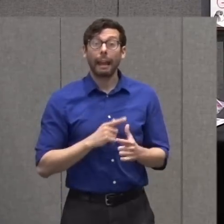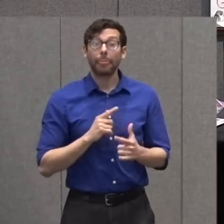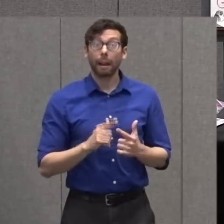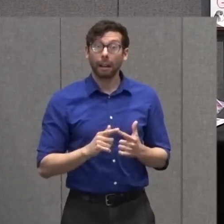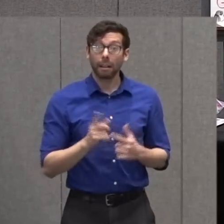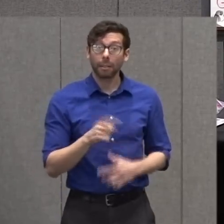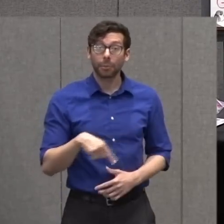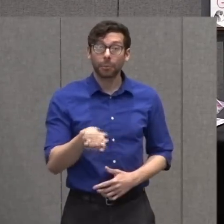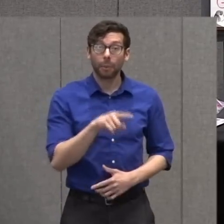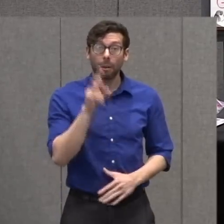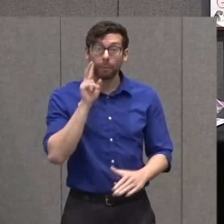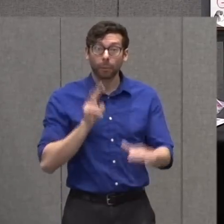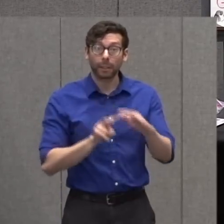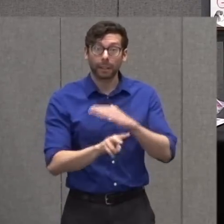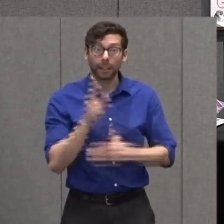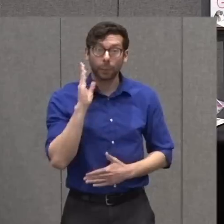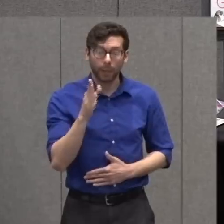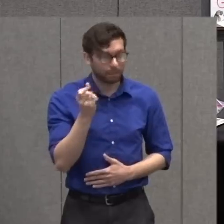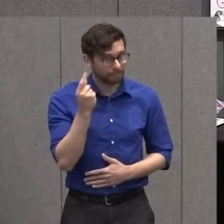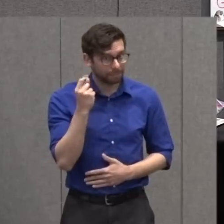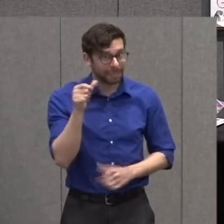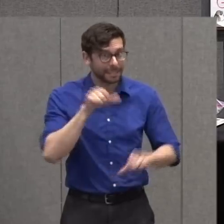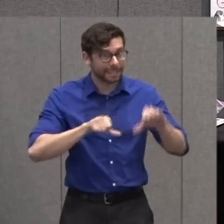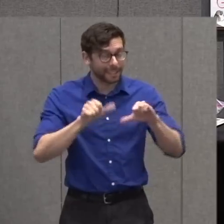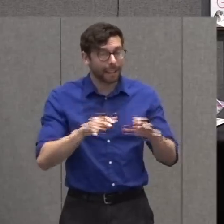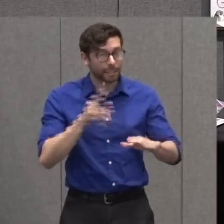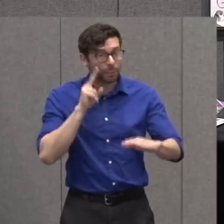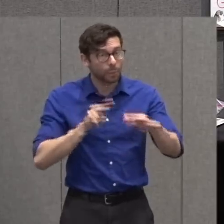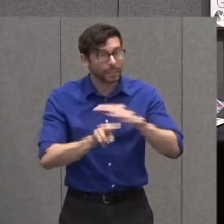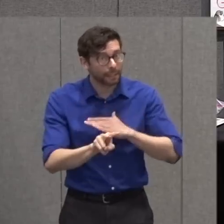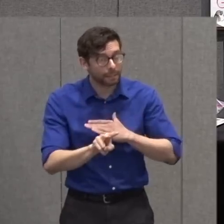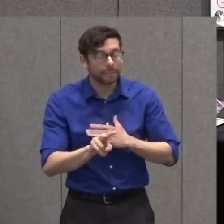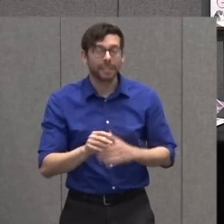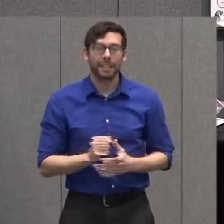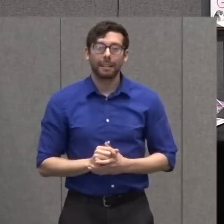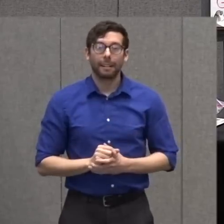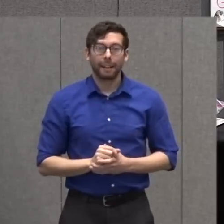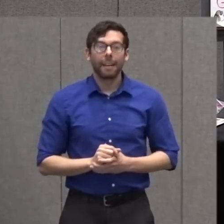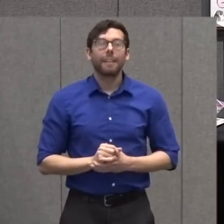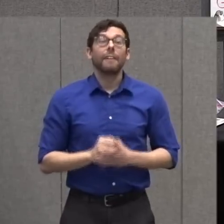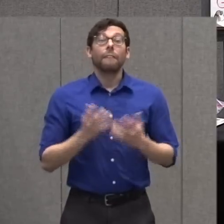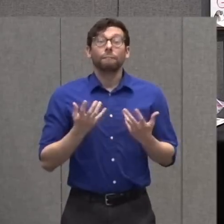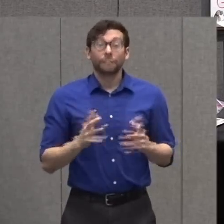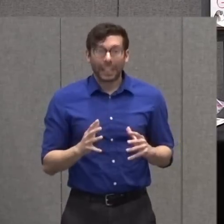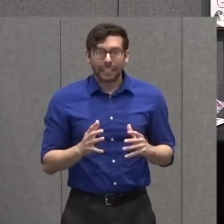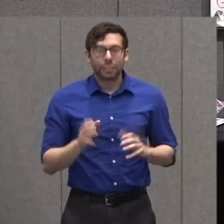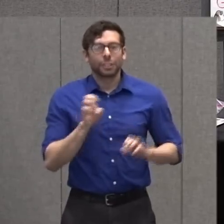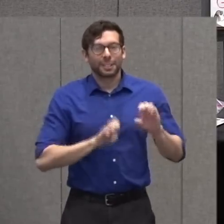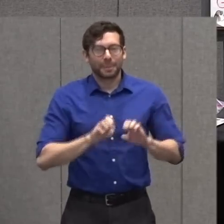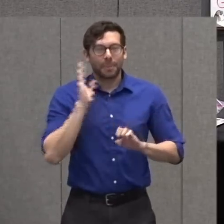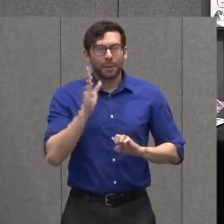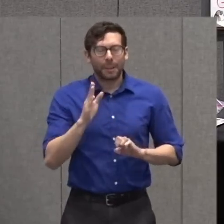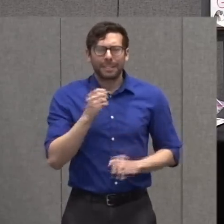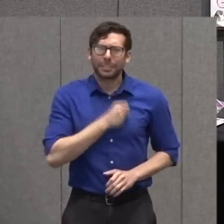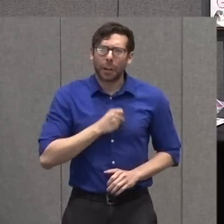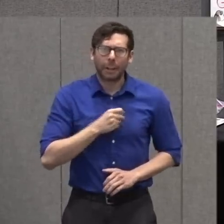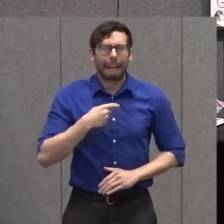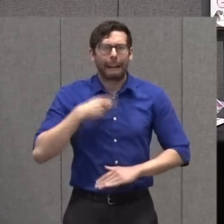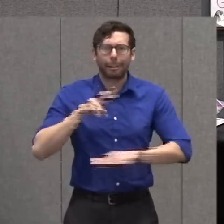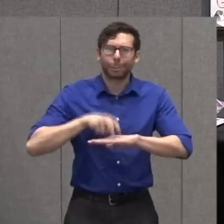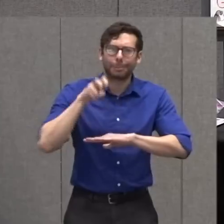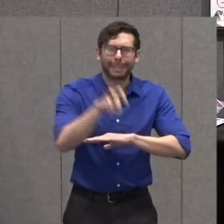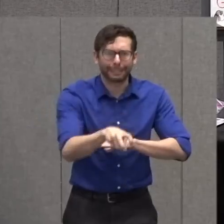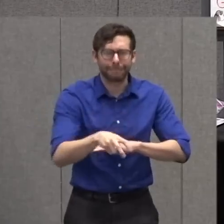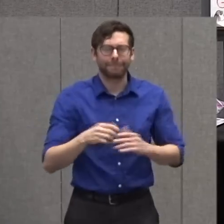right. predict. And then we'll do the experiment. I'm so sorry. I got ahead of myself. This happens. All right. Okay. So the